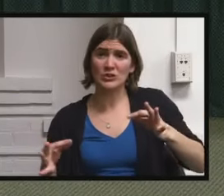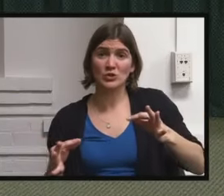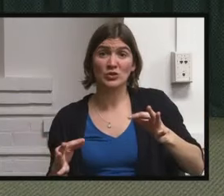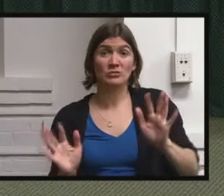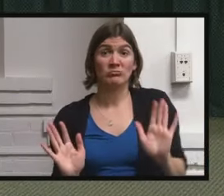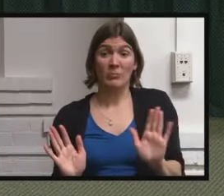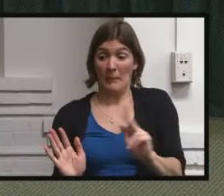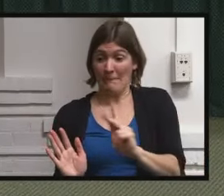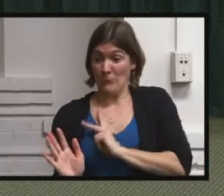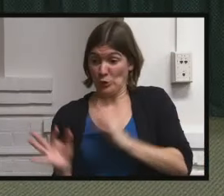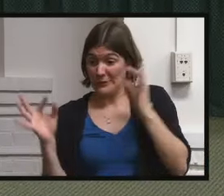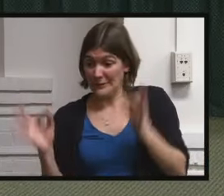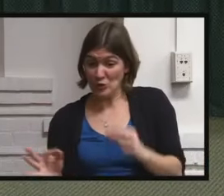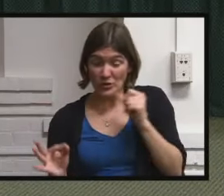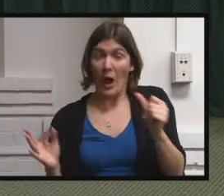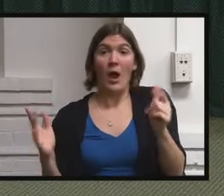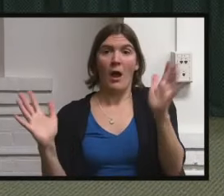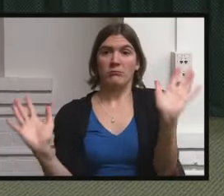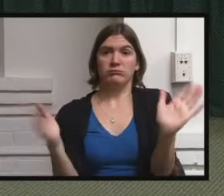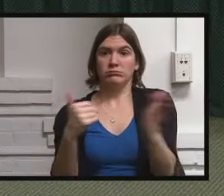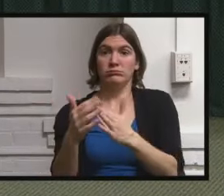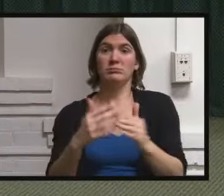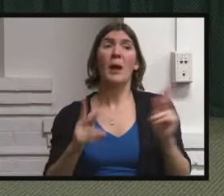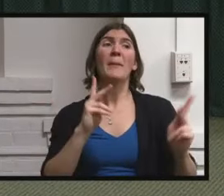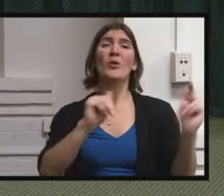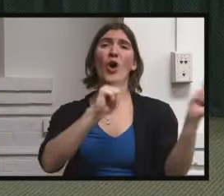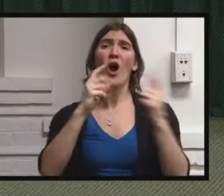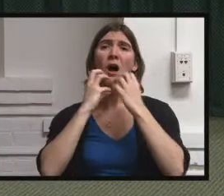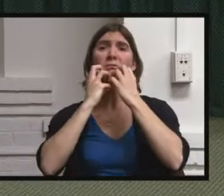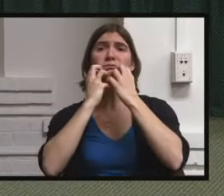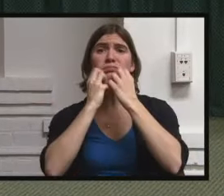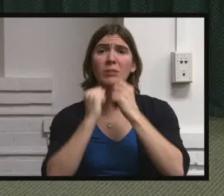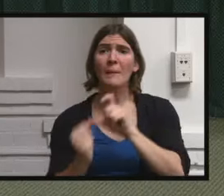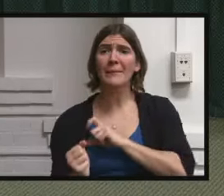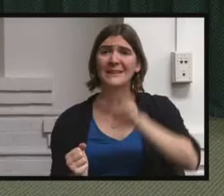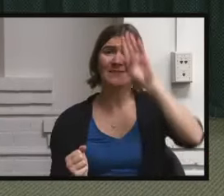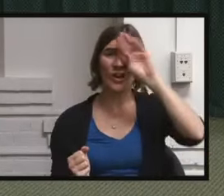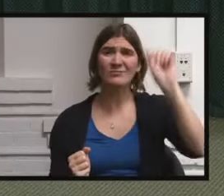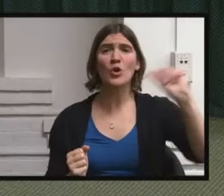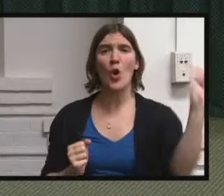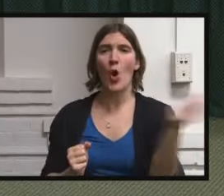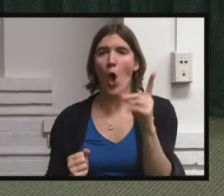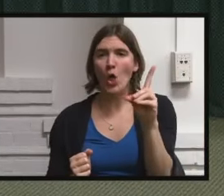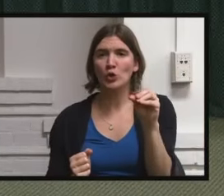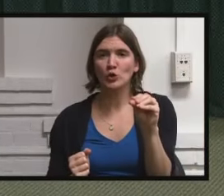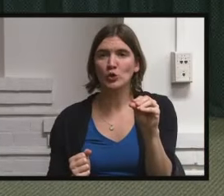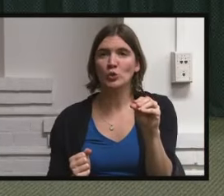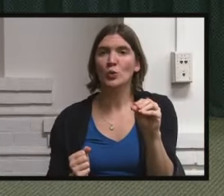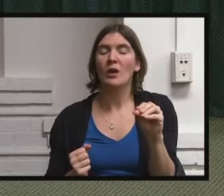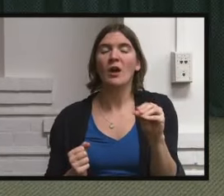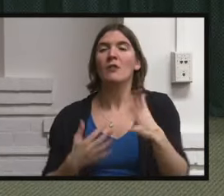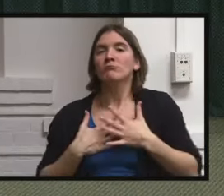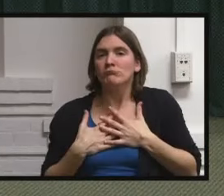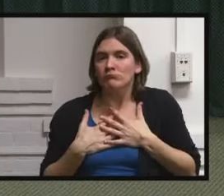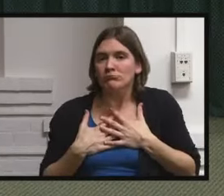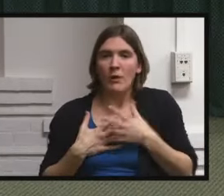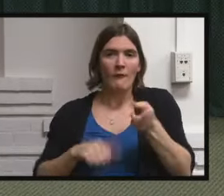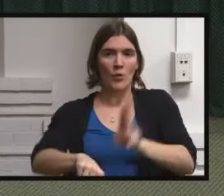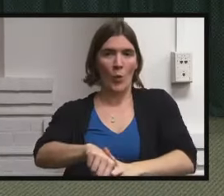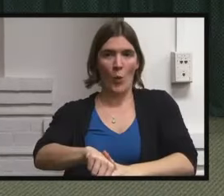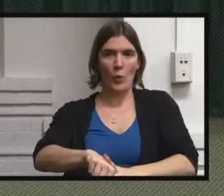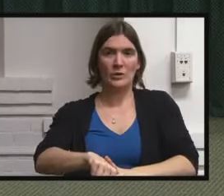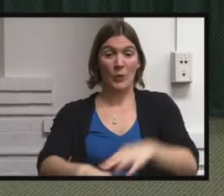whether it's a person. I don't think there's anybody out there that doesn't appreciate the police or fire department. So I don't think it has anything to do with that.